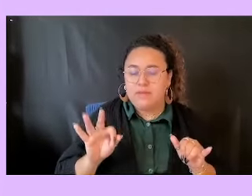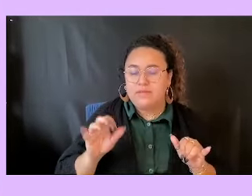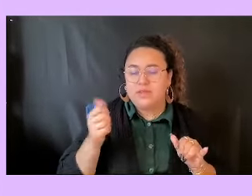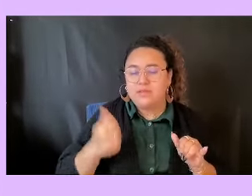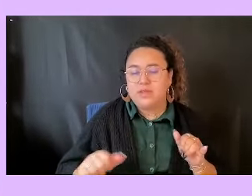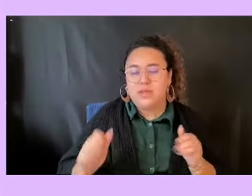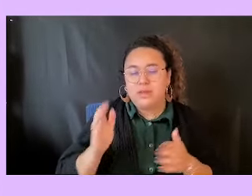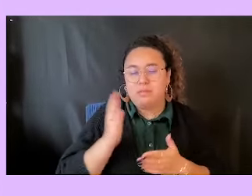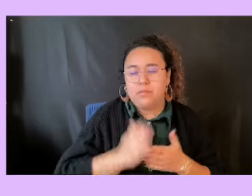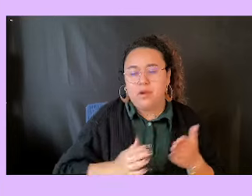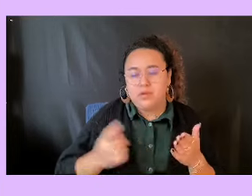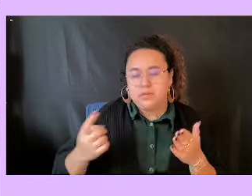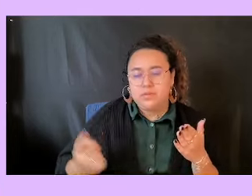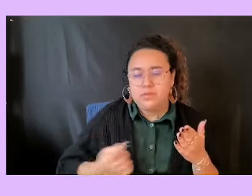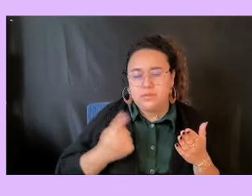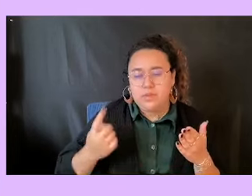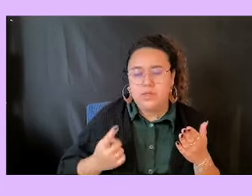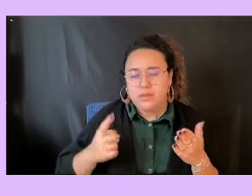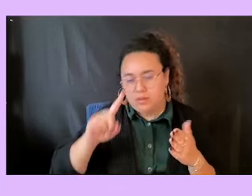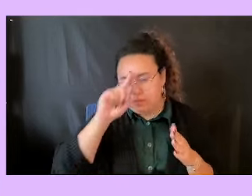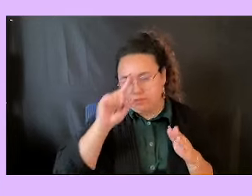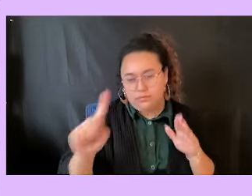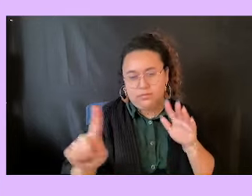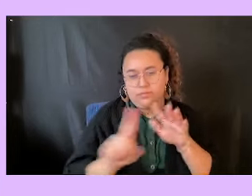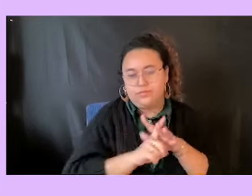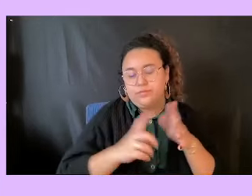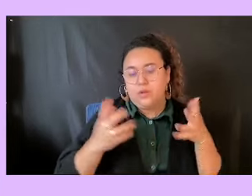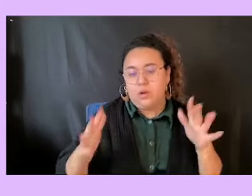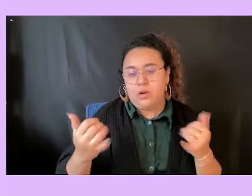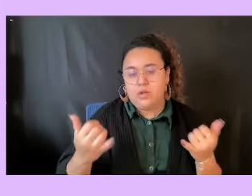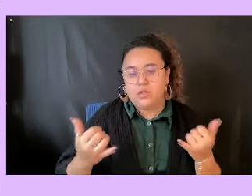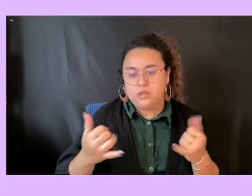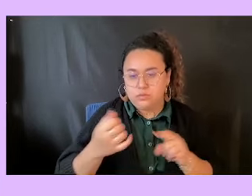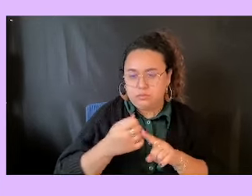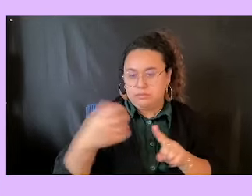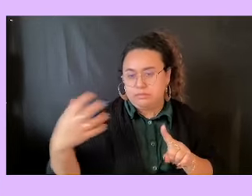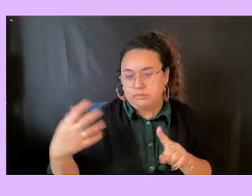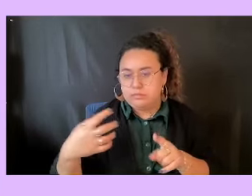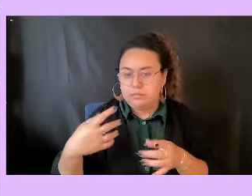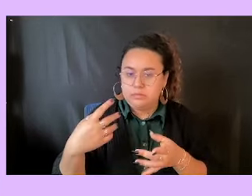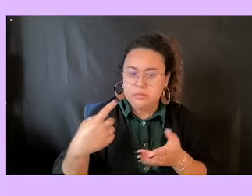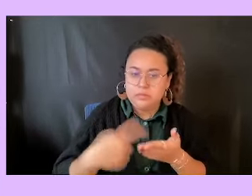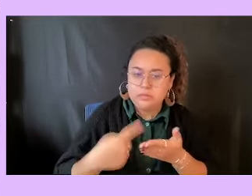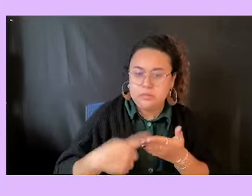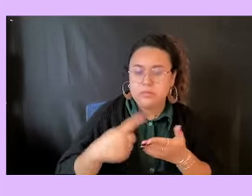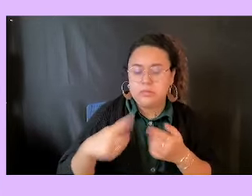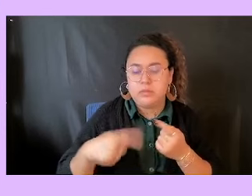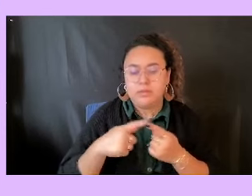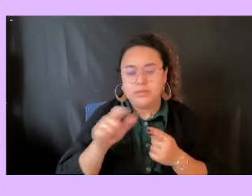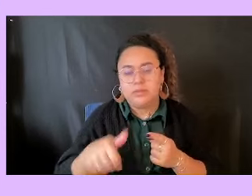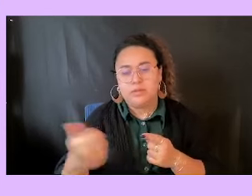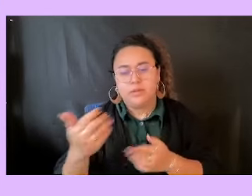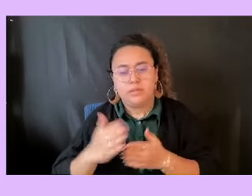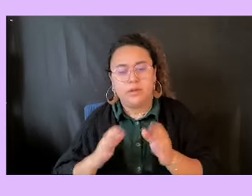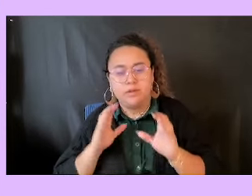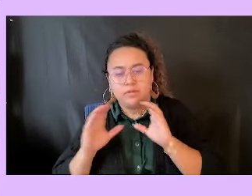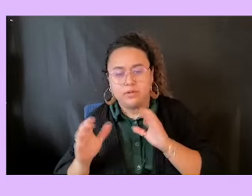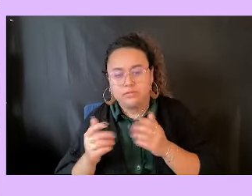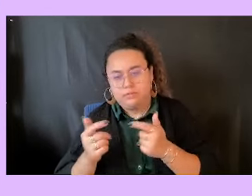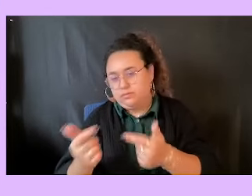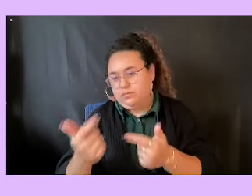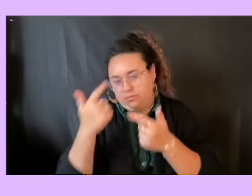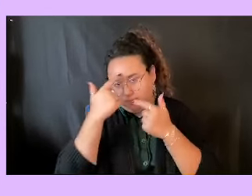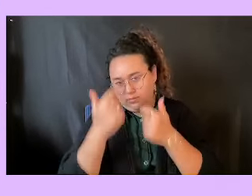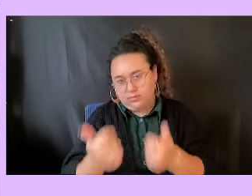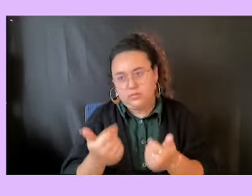piece of something that has come up already today that you want to spin out into some other part of the conversation, that